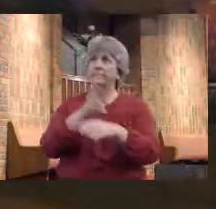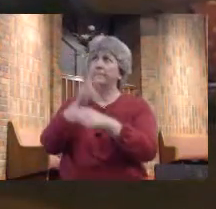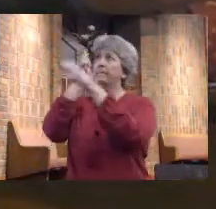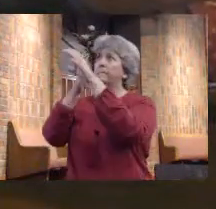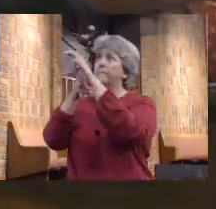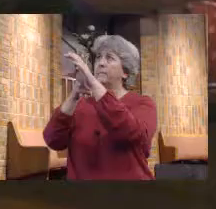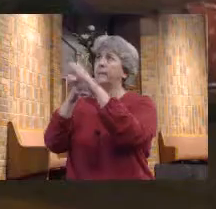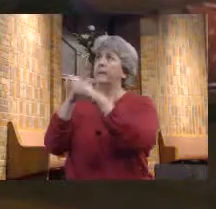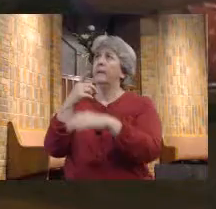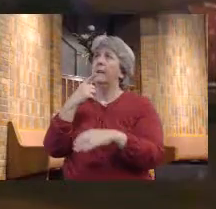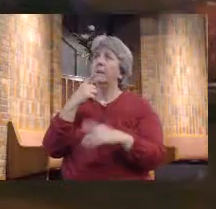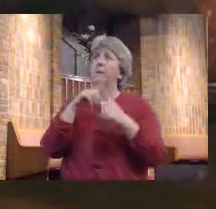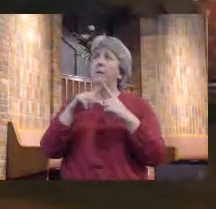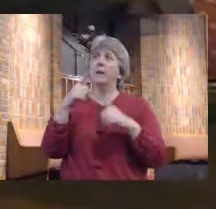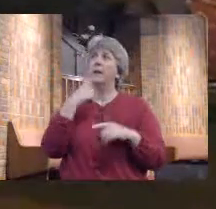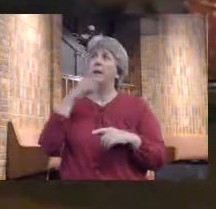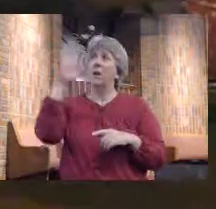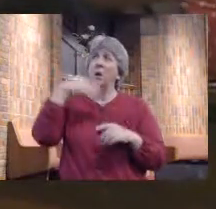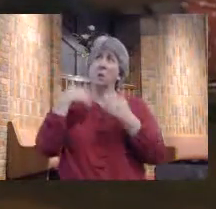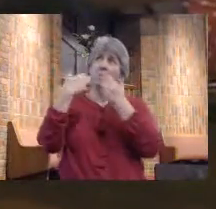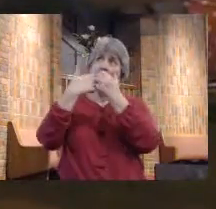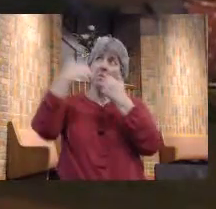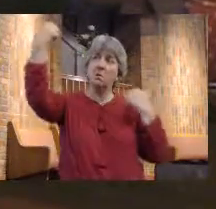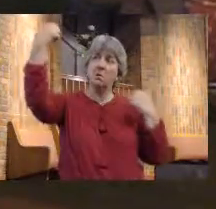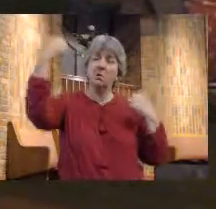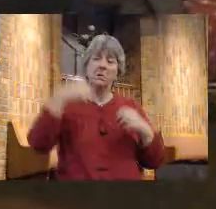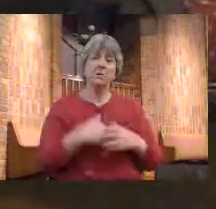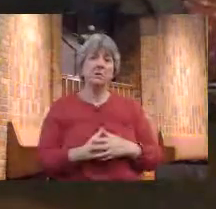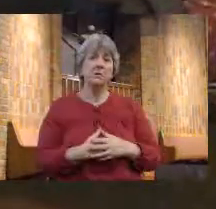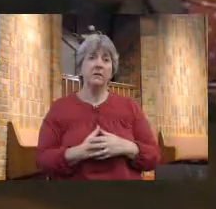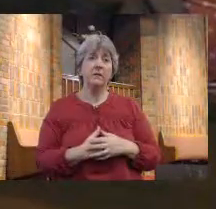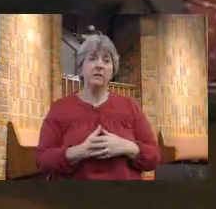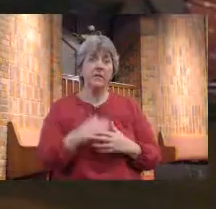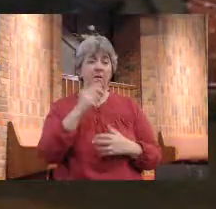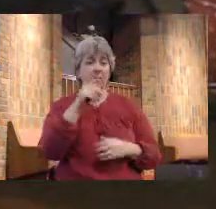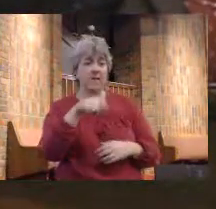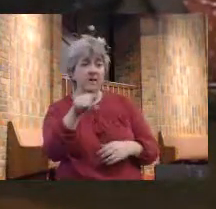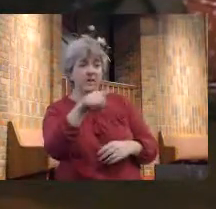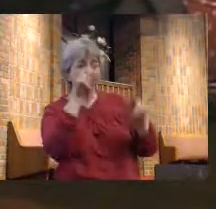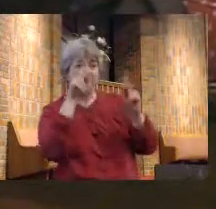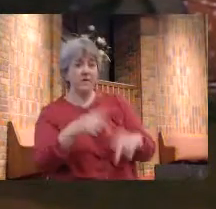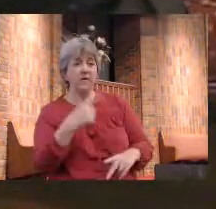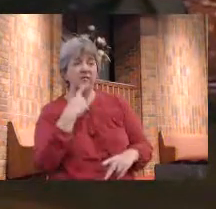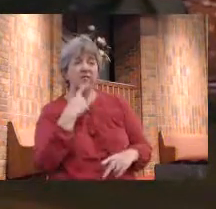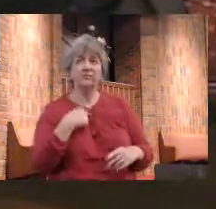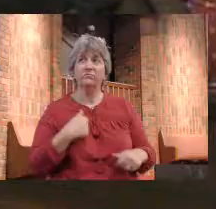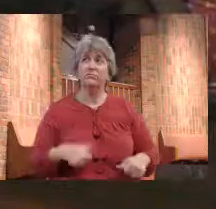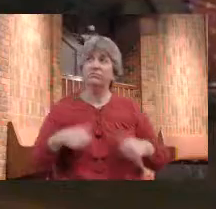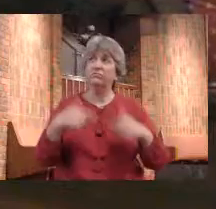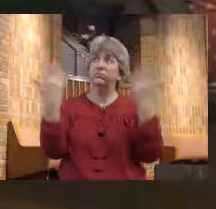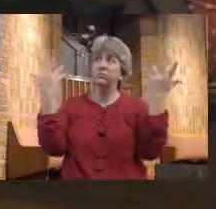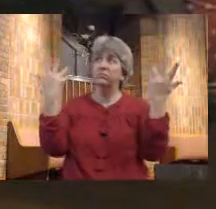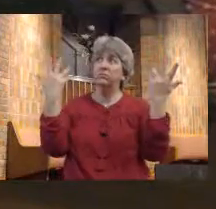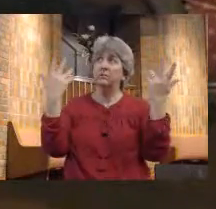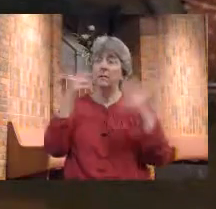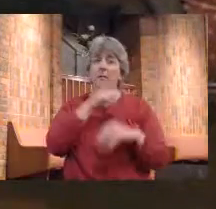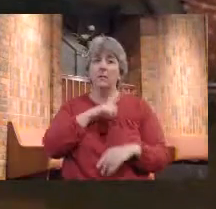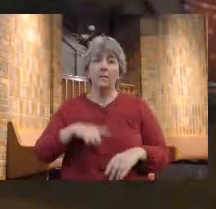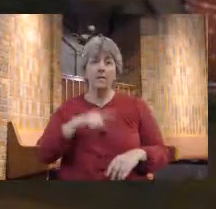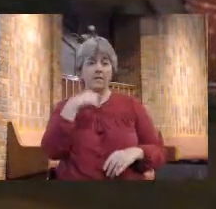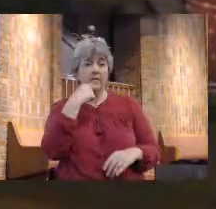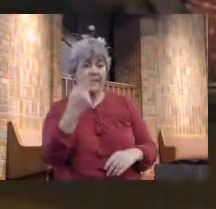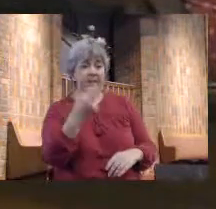separated me from his people. Nor let the eunuch say, here I am a dry tree, for thus says the Lord to the eunuch who keeps my